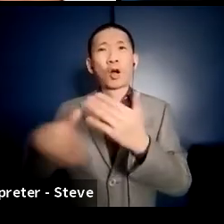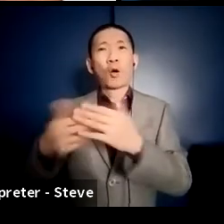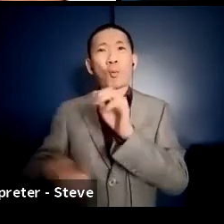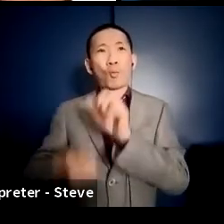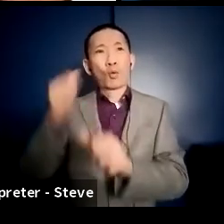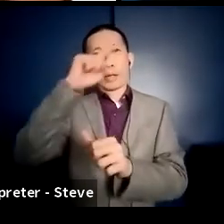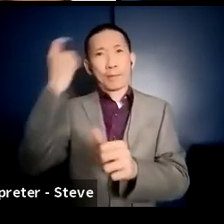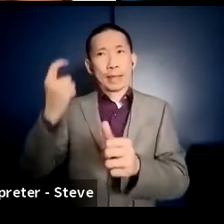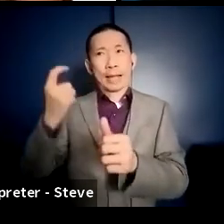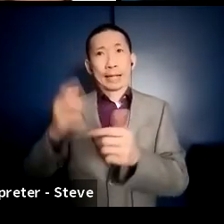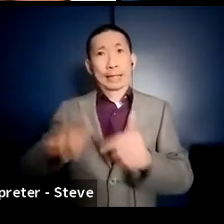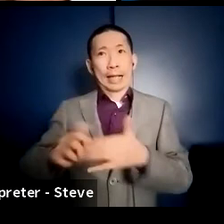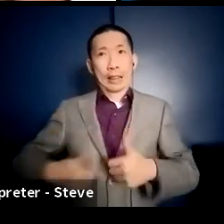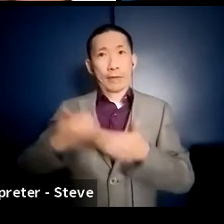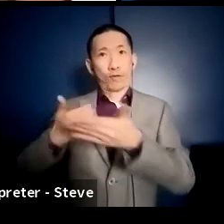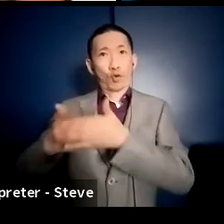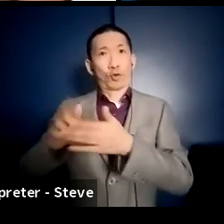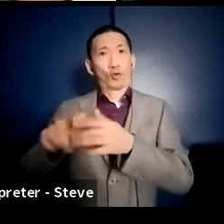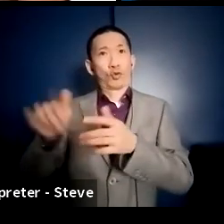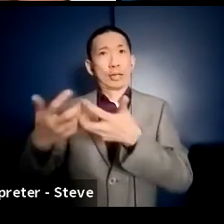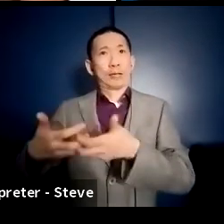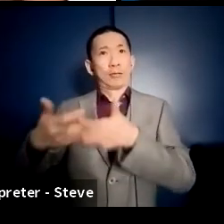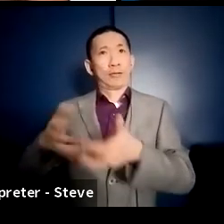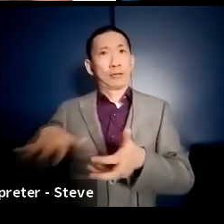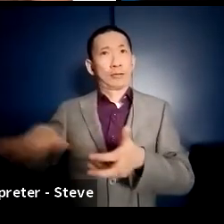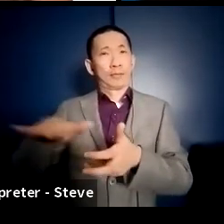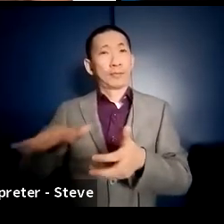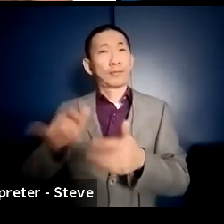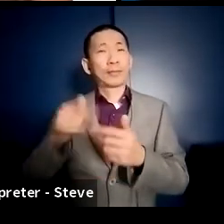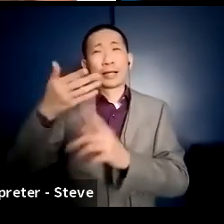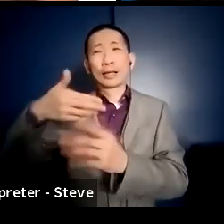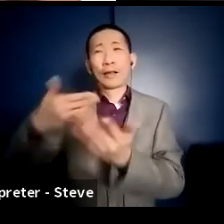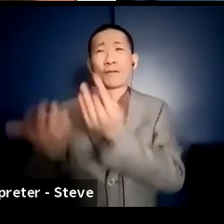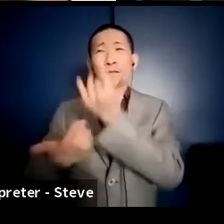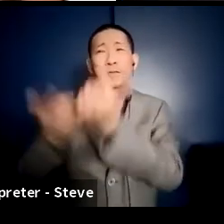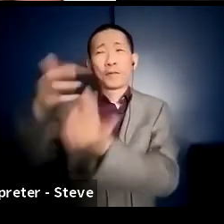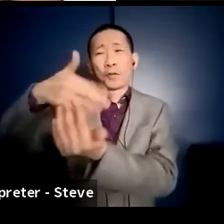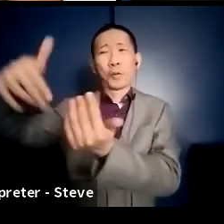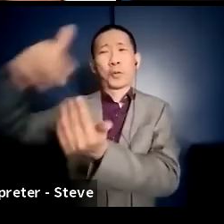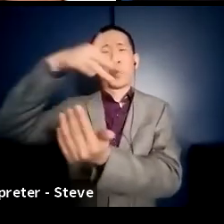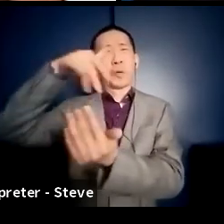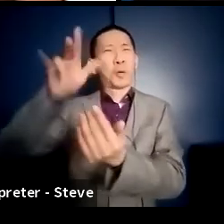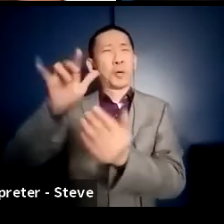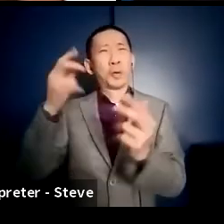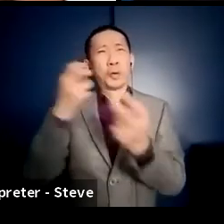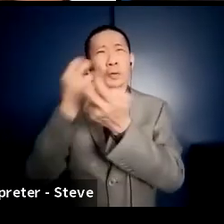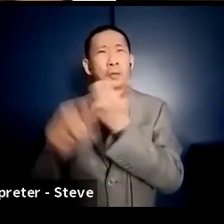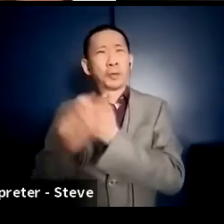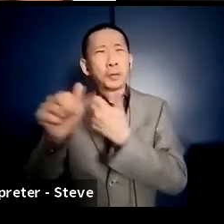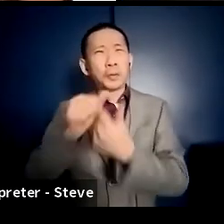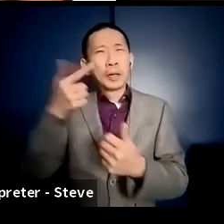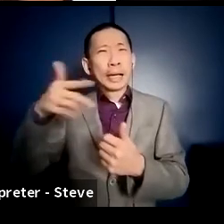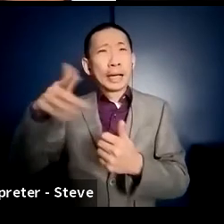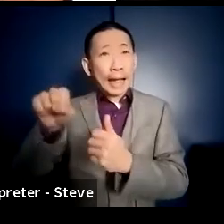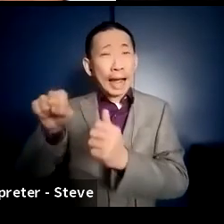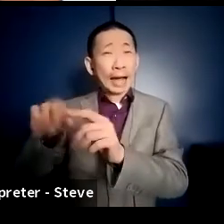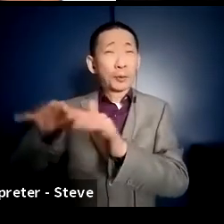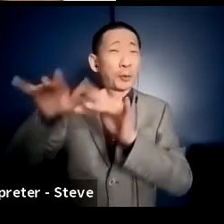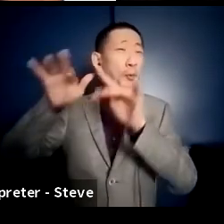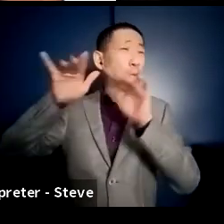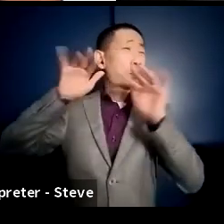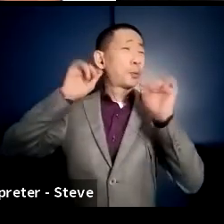And therefore, the smoke, that is the noxious gases that are coming out of that incinerator,